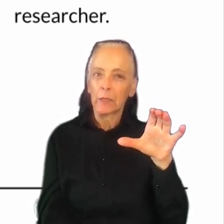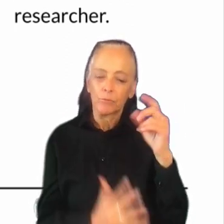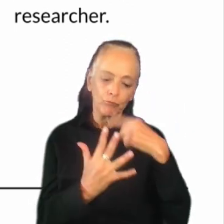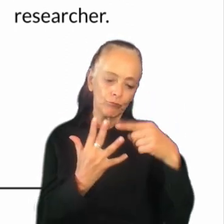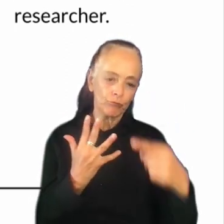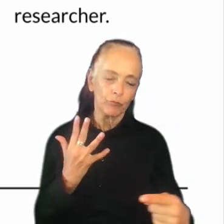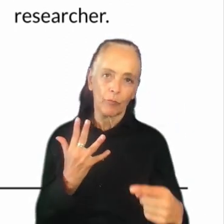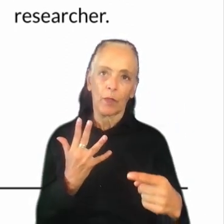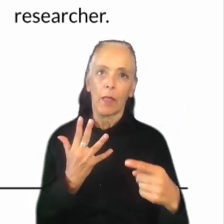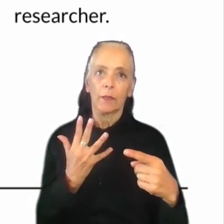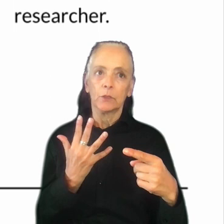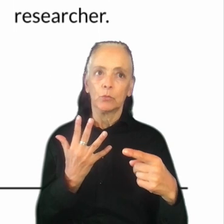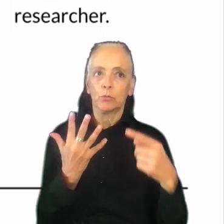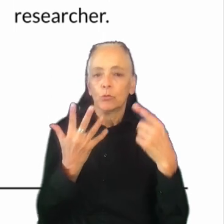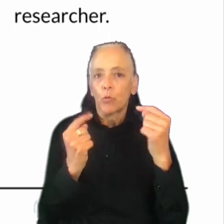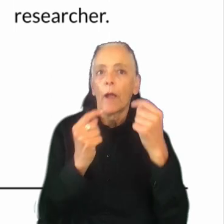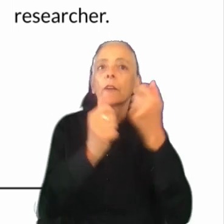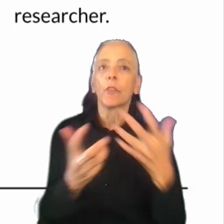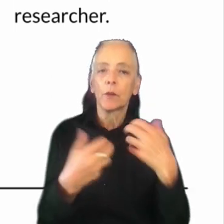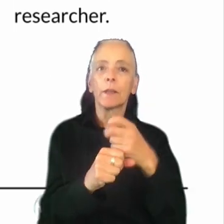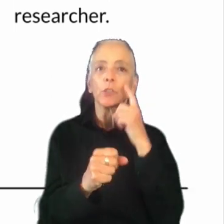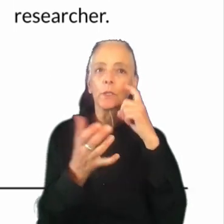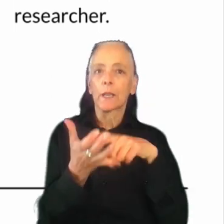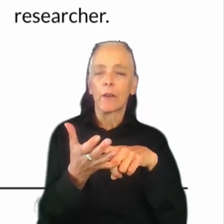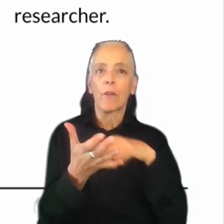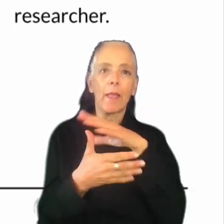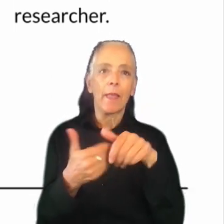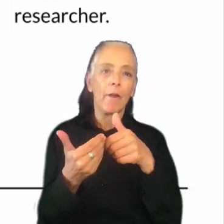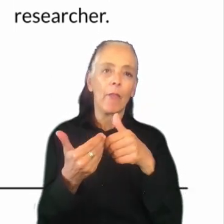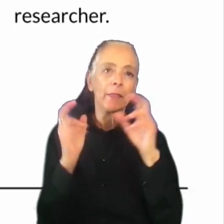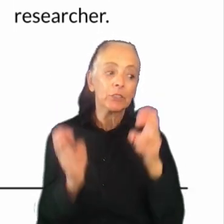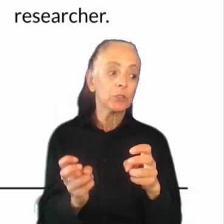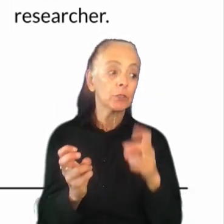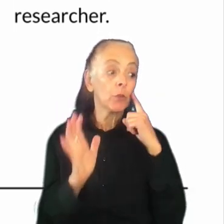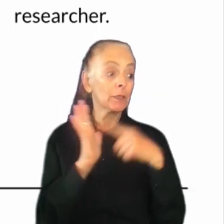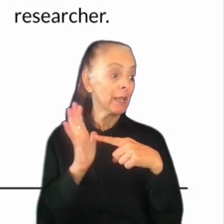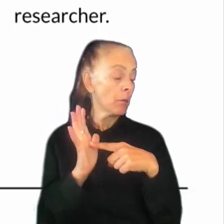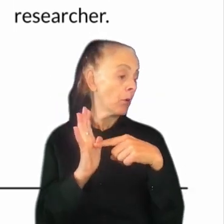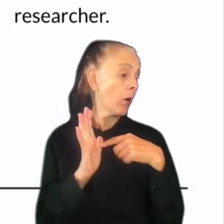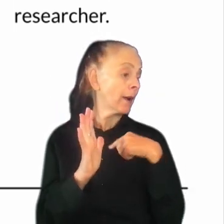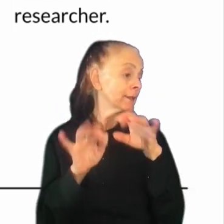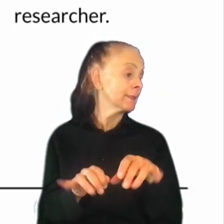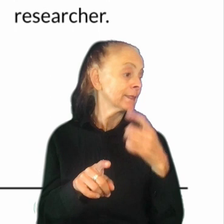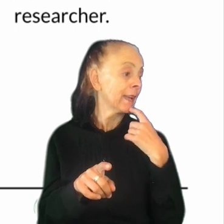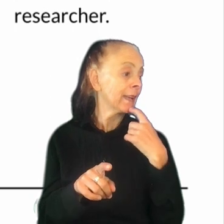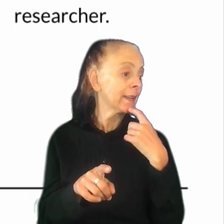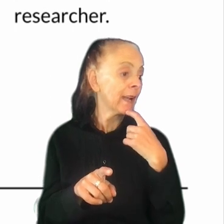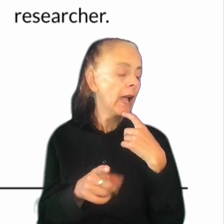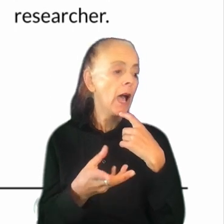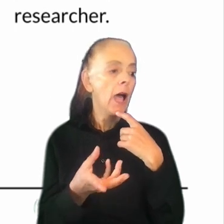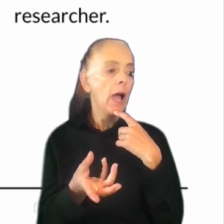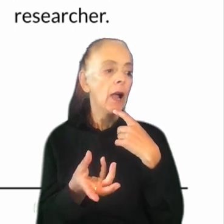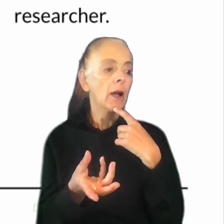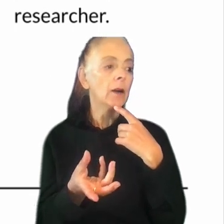can identify all of the issues in the game so some example of the type of notes i took on this play through is i noticed the tool tips don't stay on screen